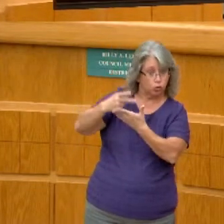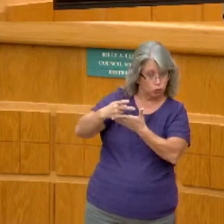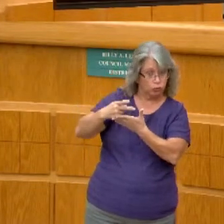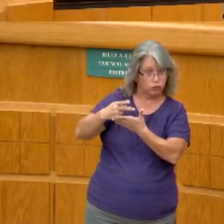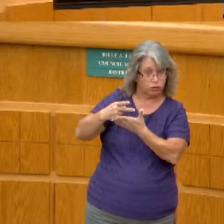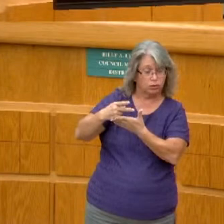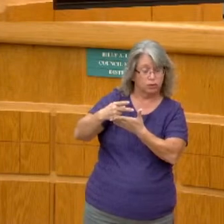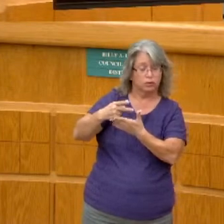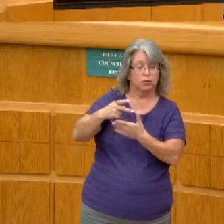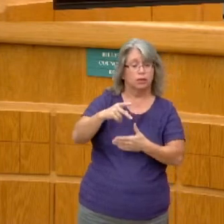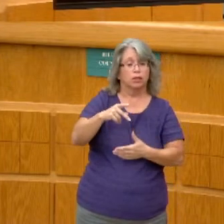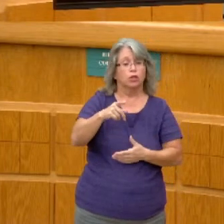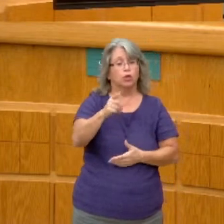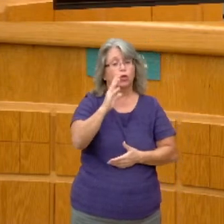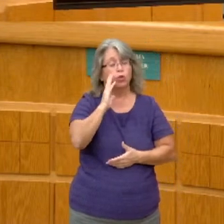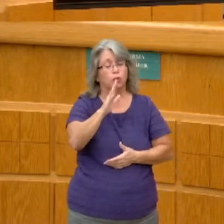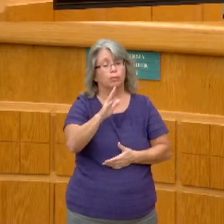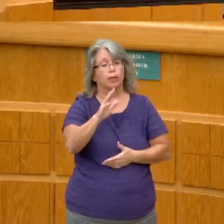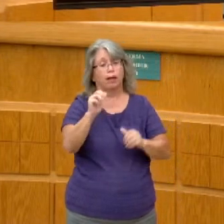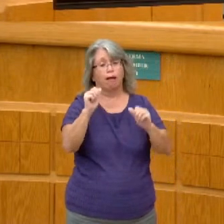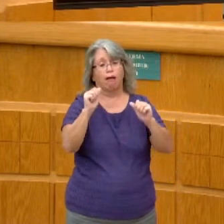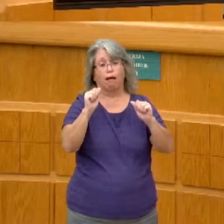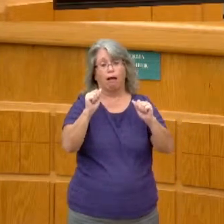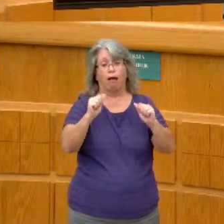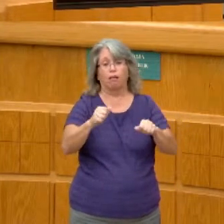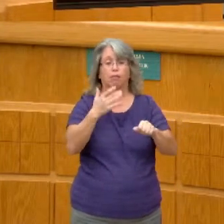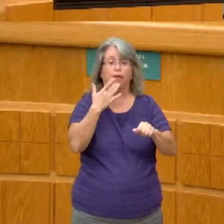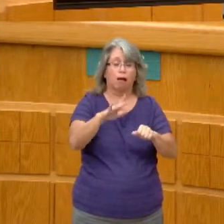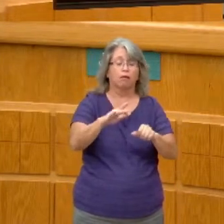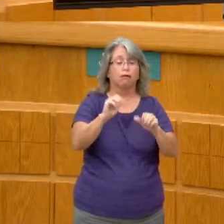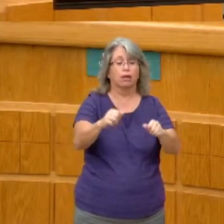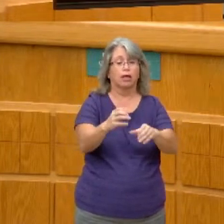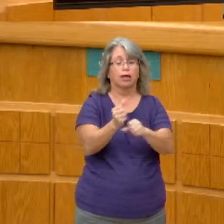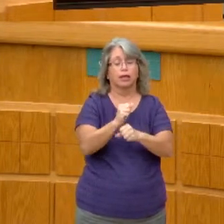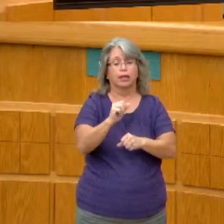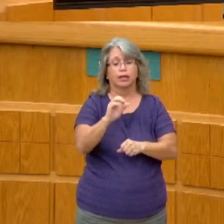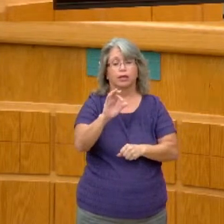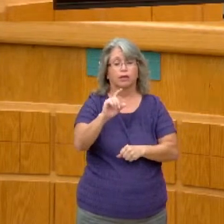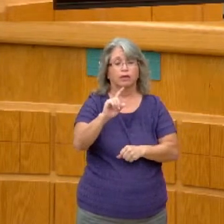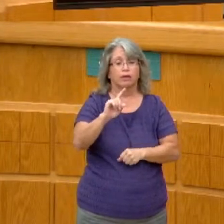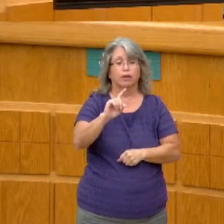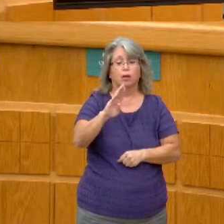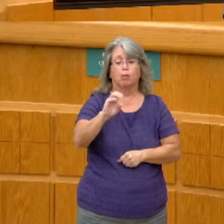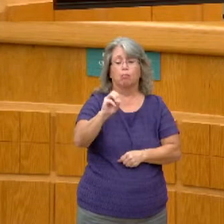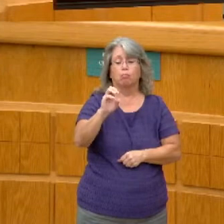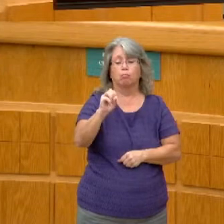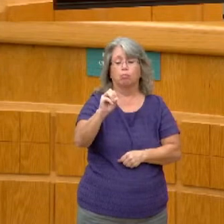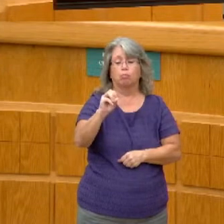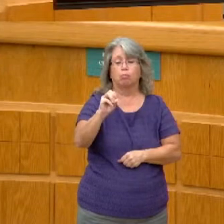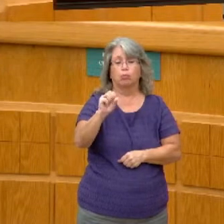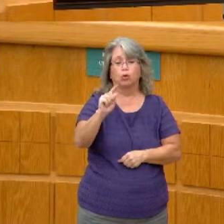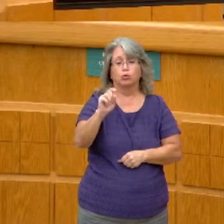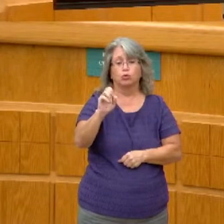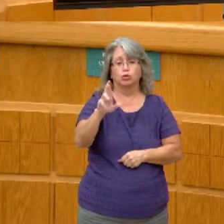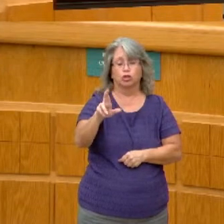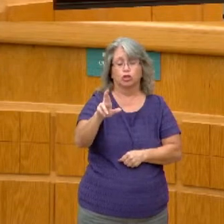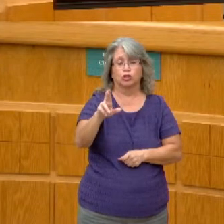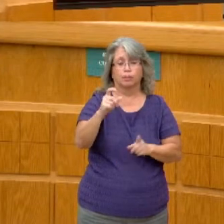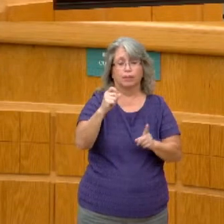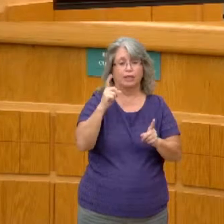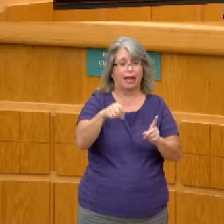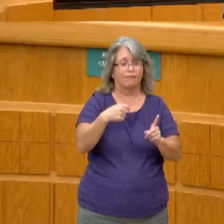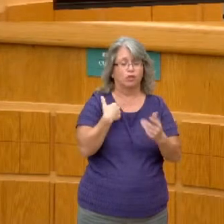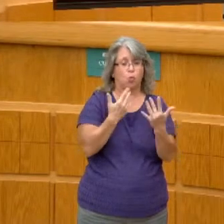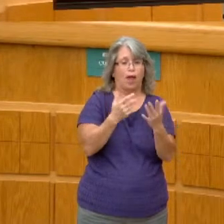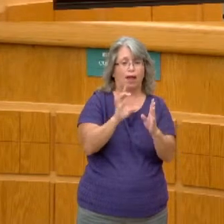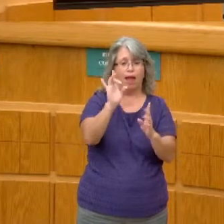this month, you would be one of those fortunate people that would be first to get your booster because you've already been 8 months out from your